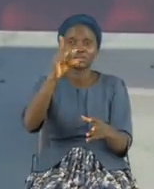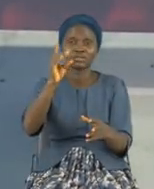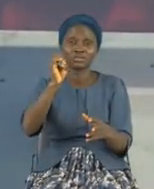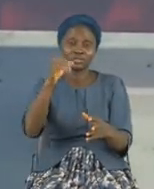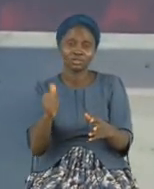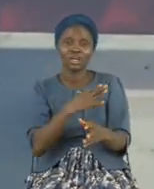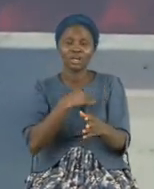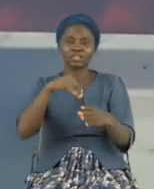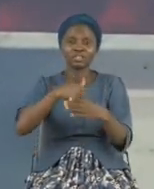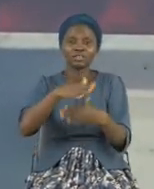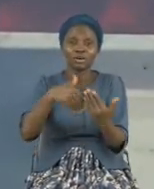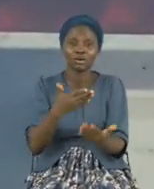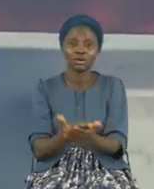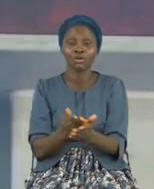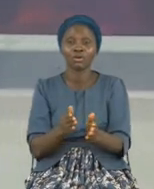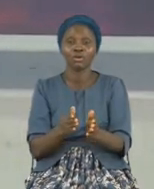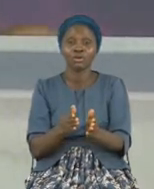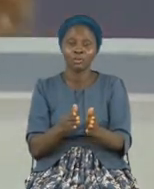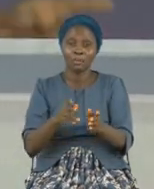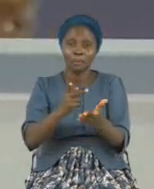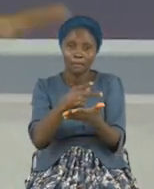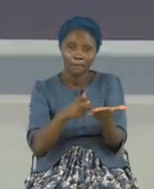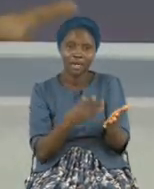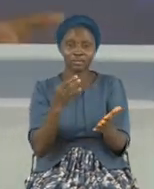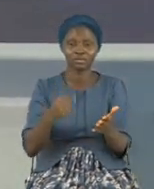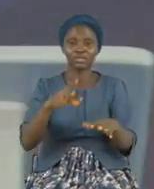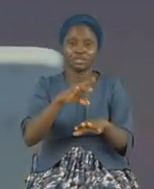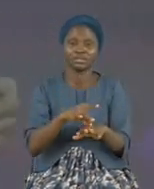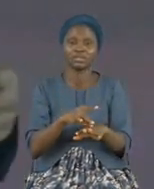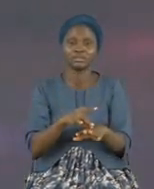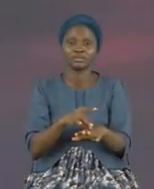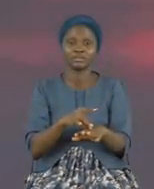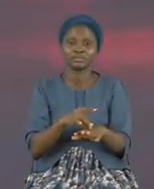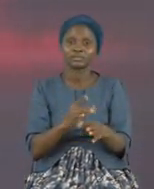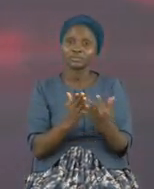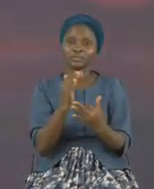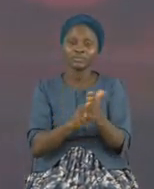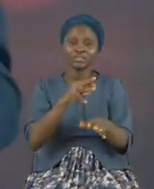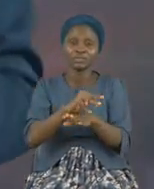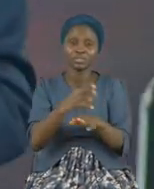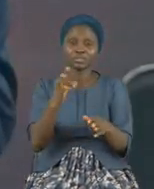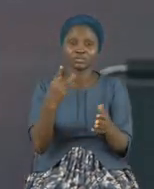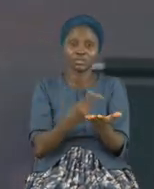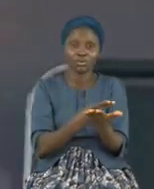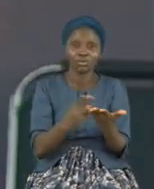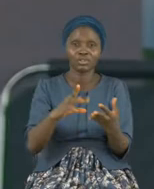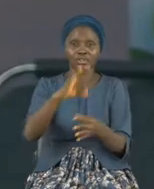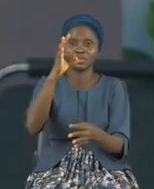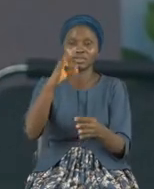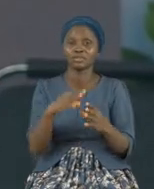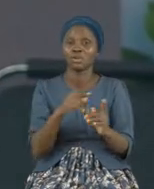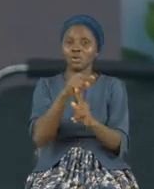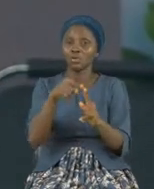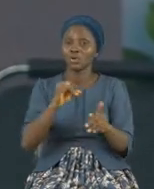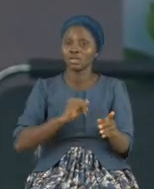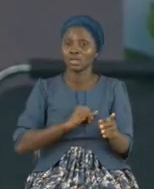earth. Now, I made a statement during that message of the Holy Spirit when I